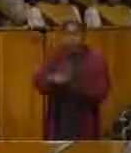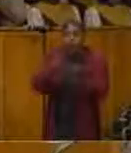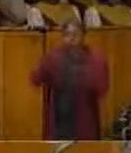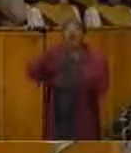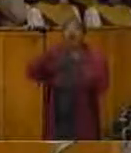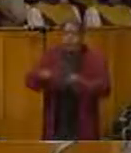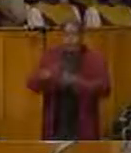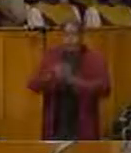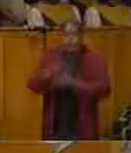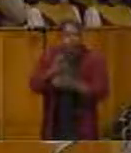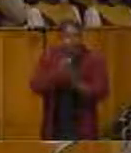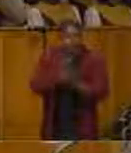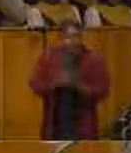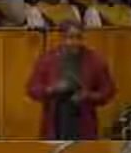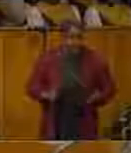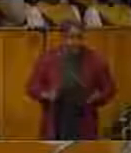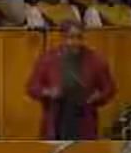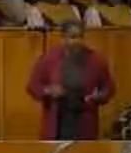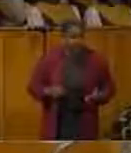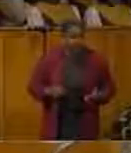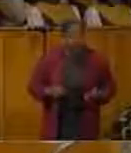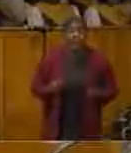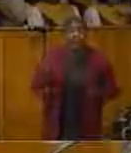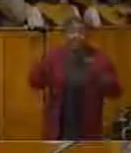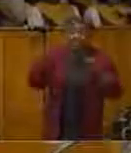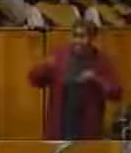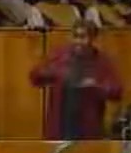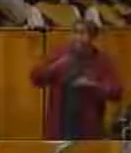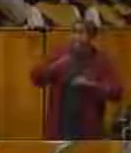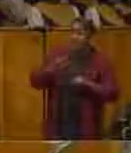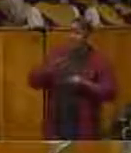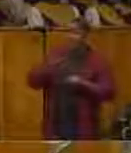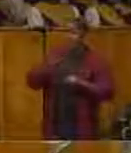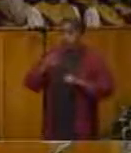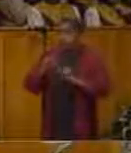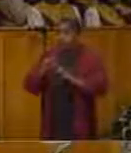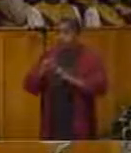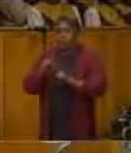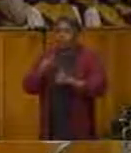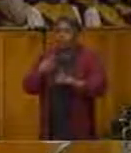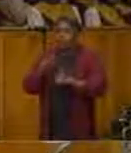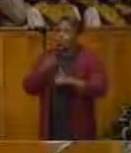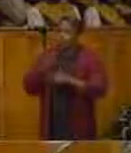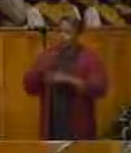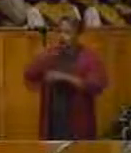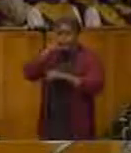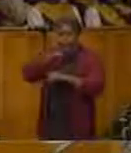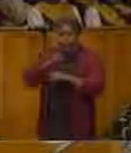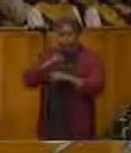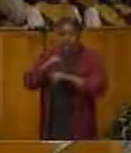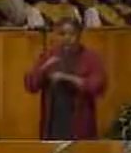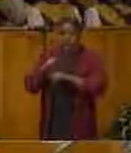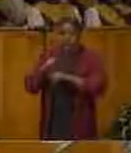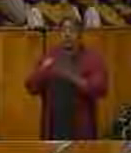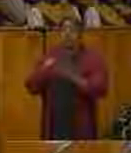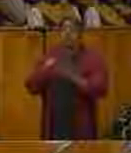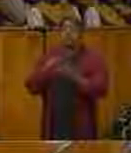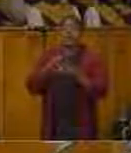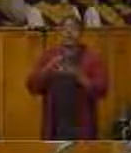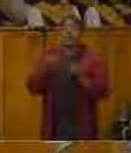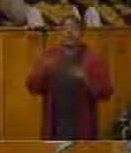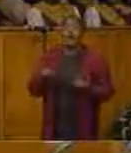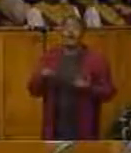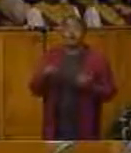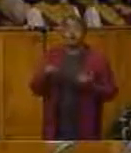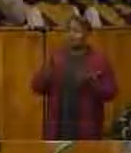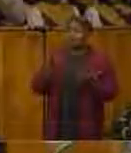happens with your money. This is a series you don't want to miss. Now, before we engage, I need to tell you